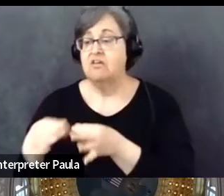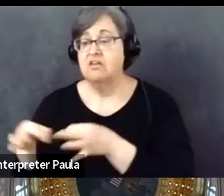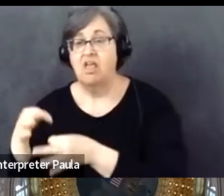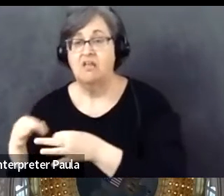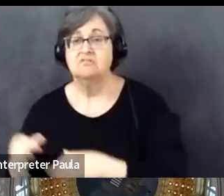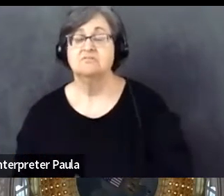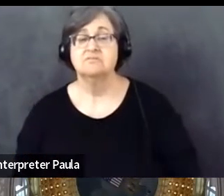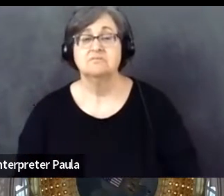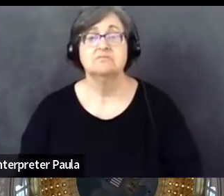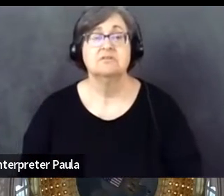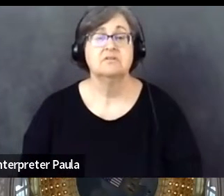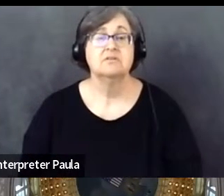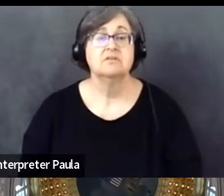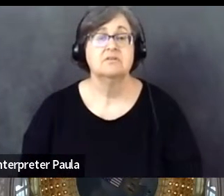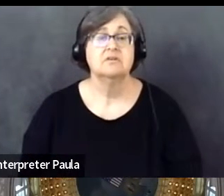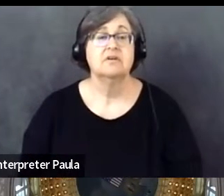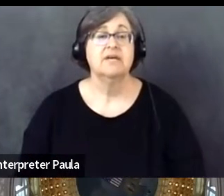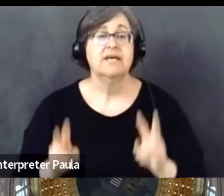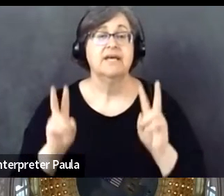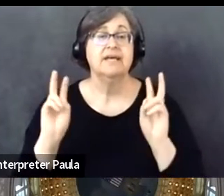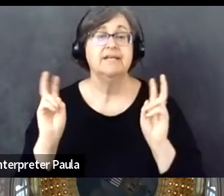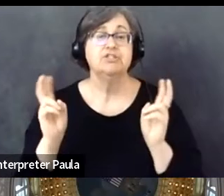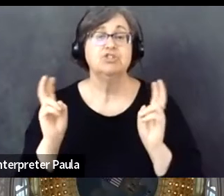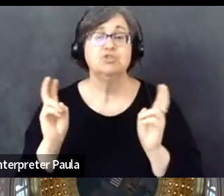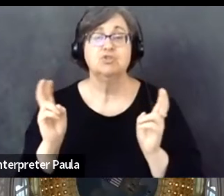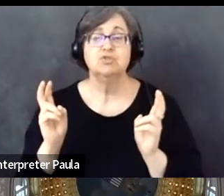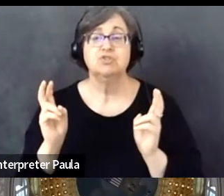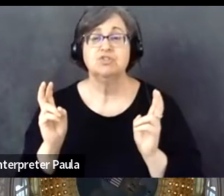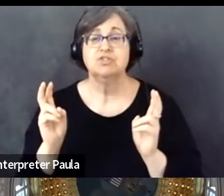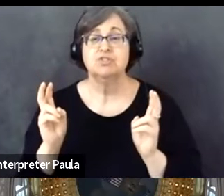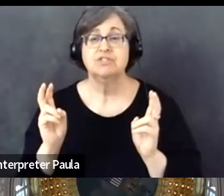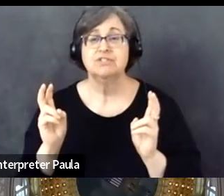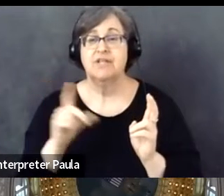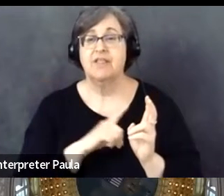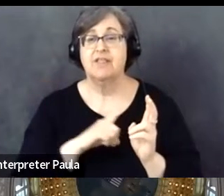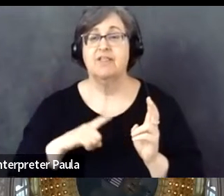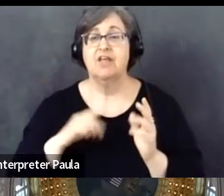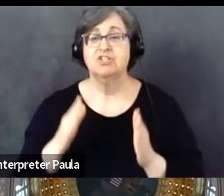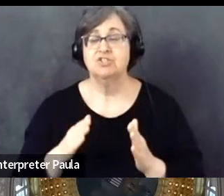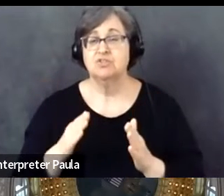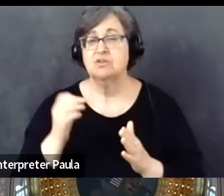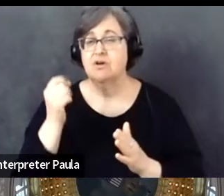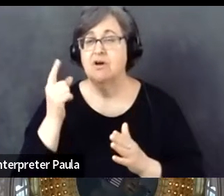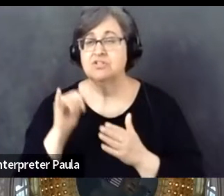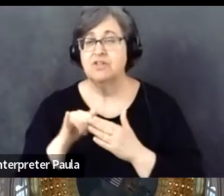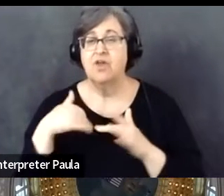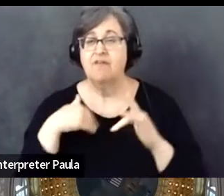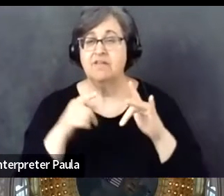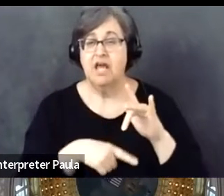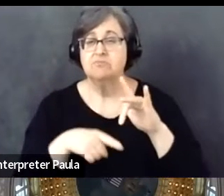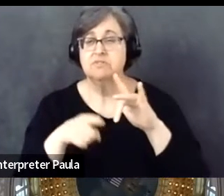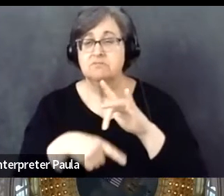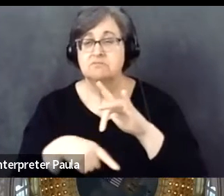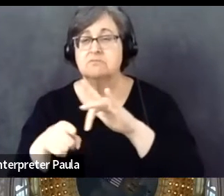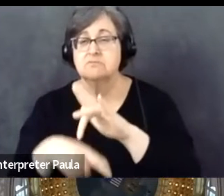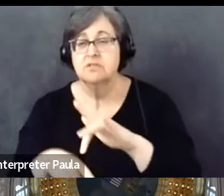because I think that the issue is that legislators realize that there are gaps in services, and